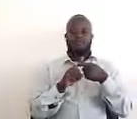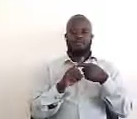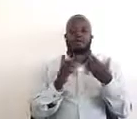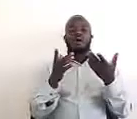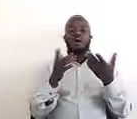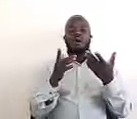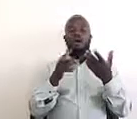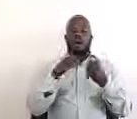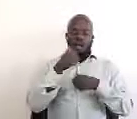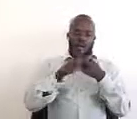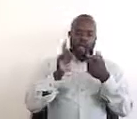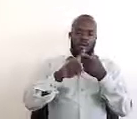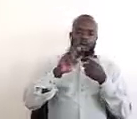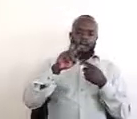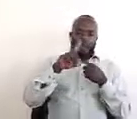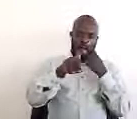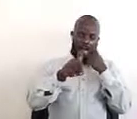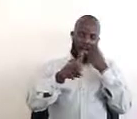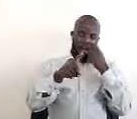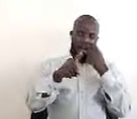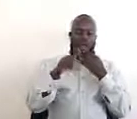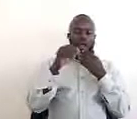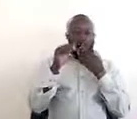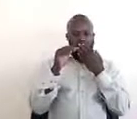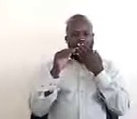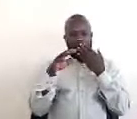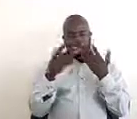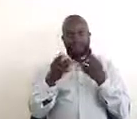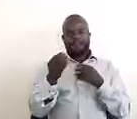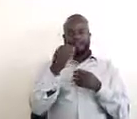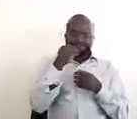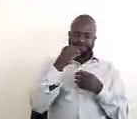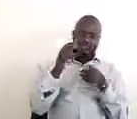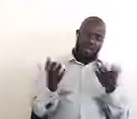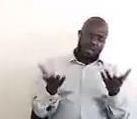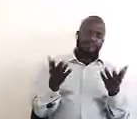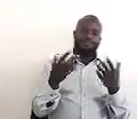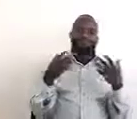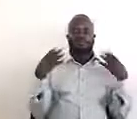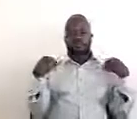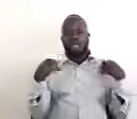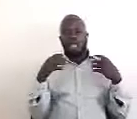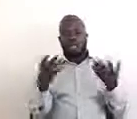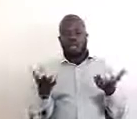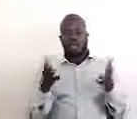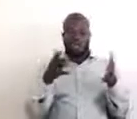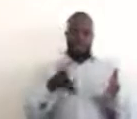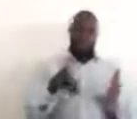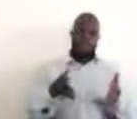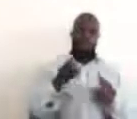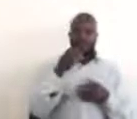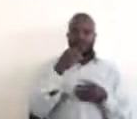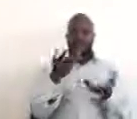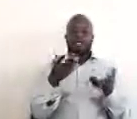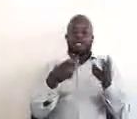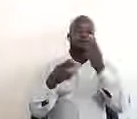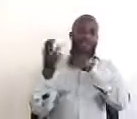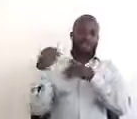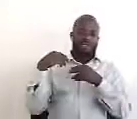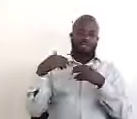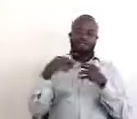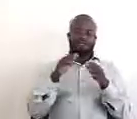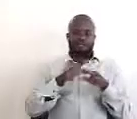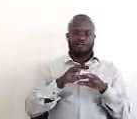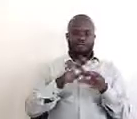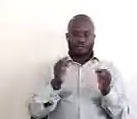you're positive, its reaction to the virus, your regular eating habits, your exercise habits, the availability of nutritional food,